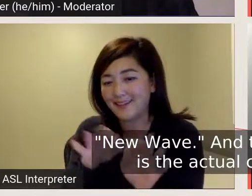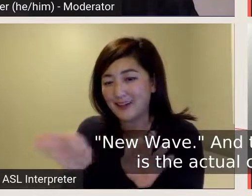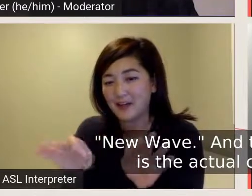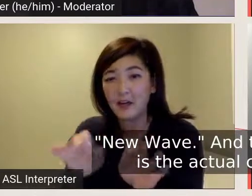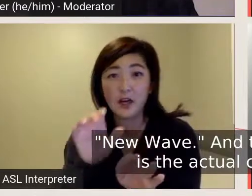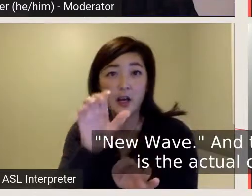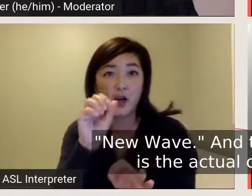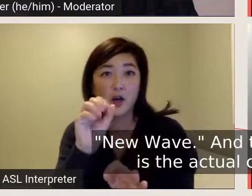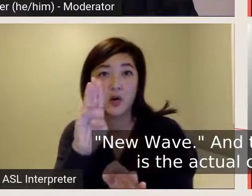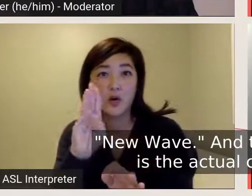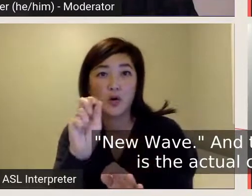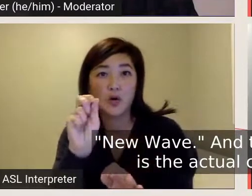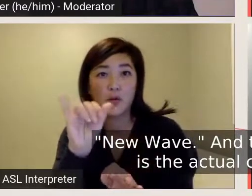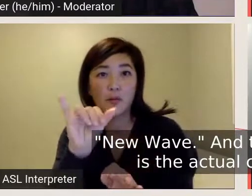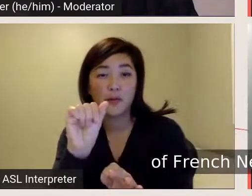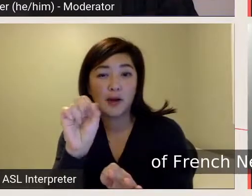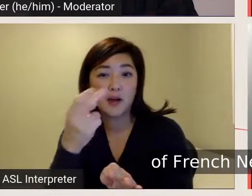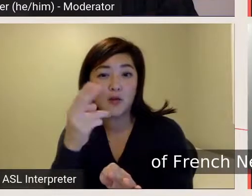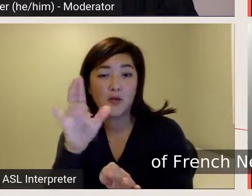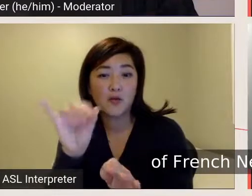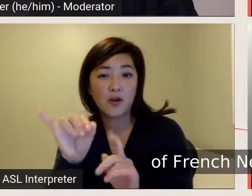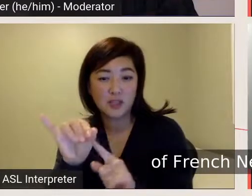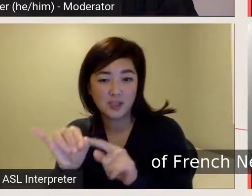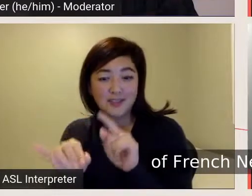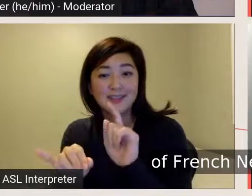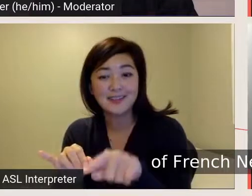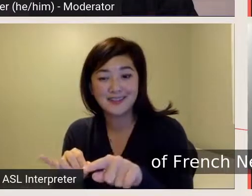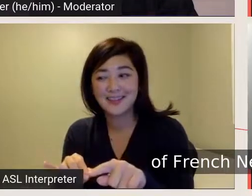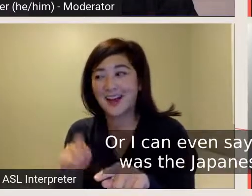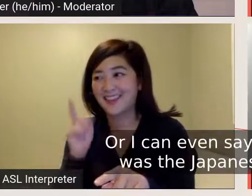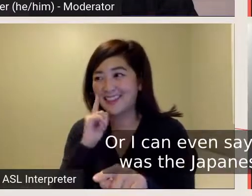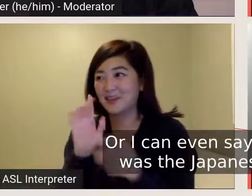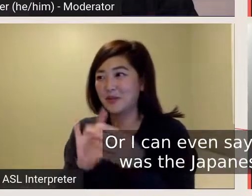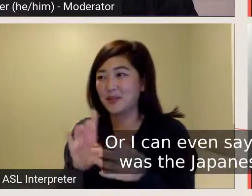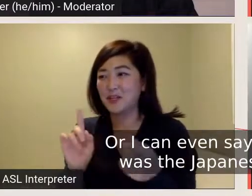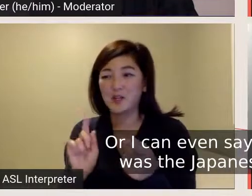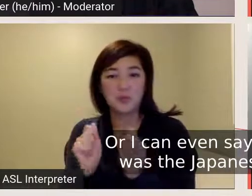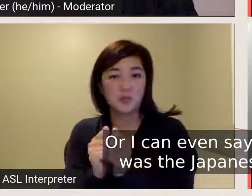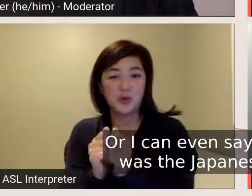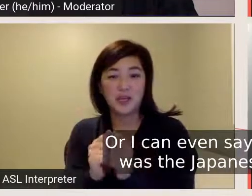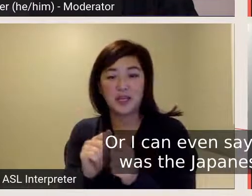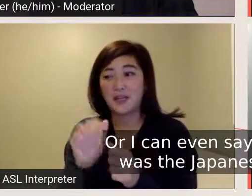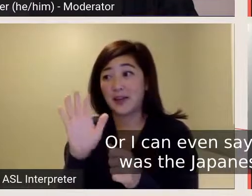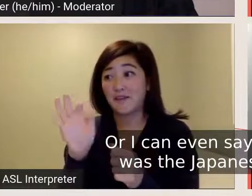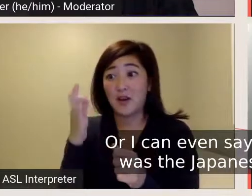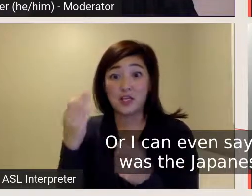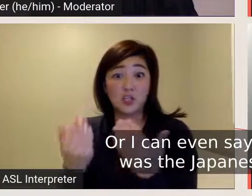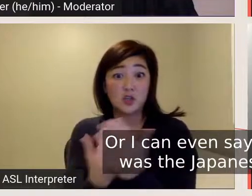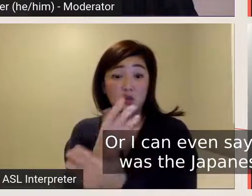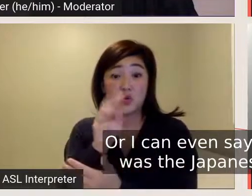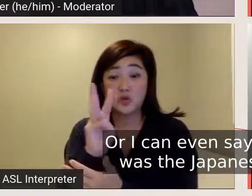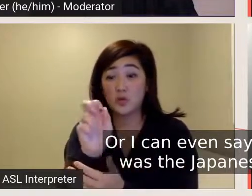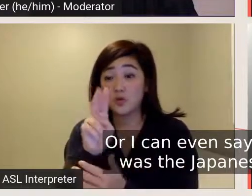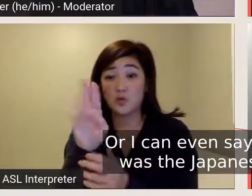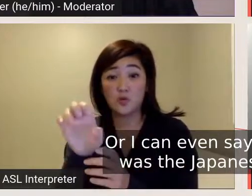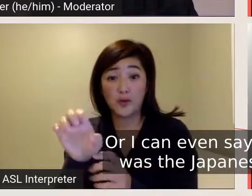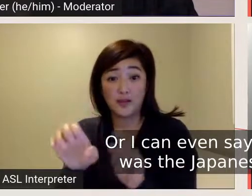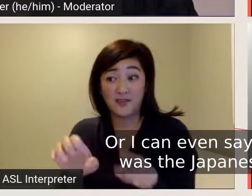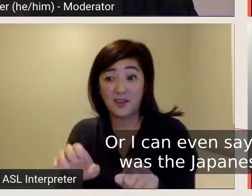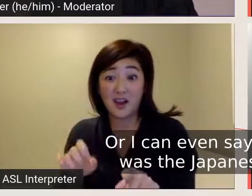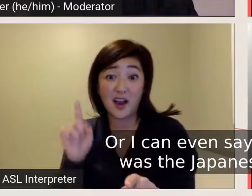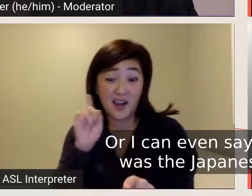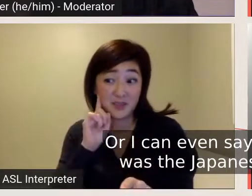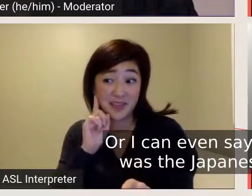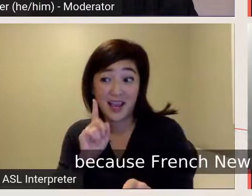Obayashi is the actual counterpart of French New Wave, or I can even say that Obayashi was the Japanese